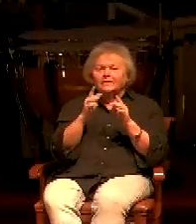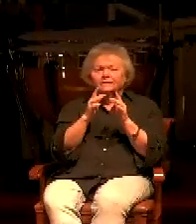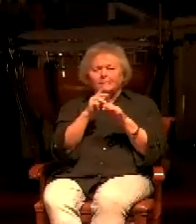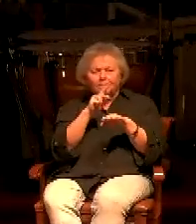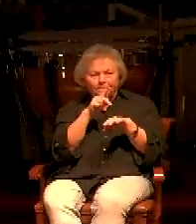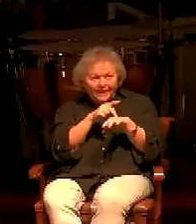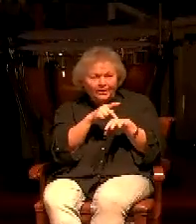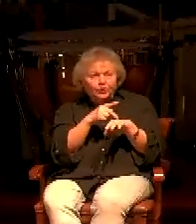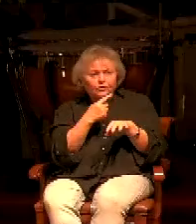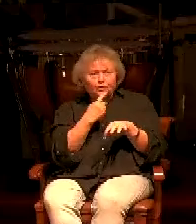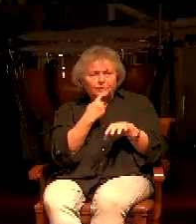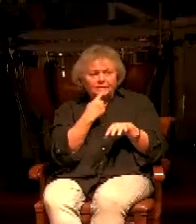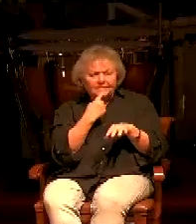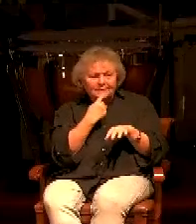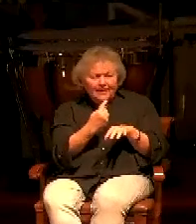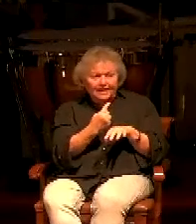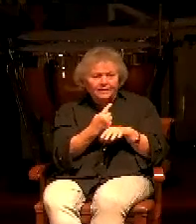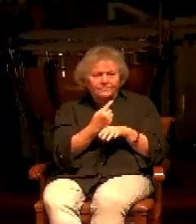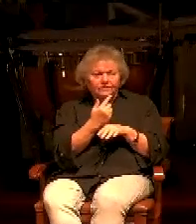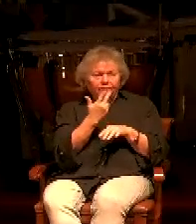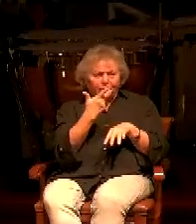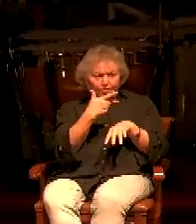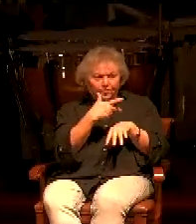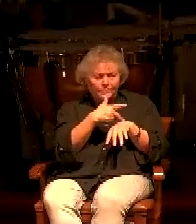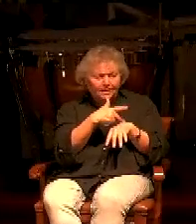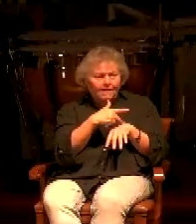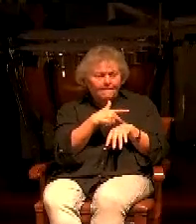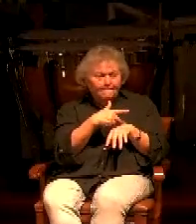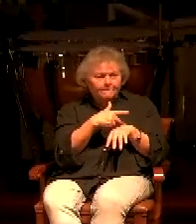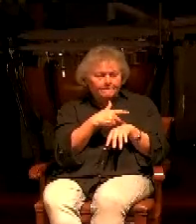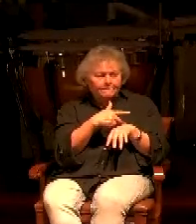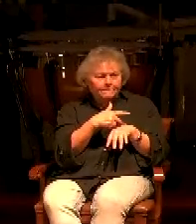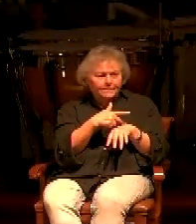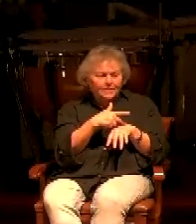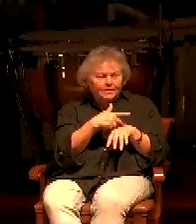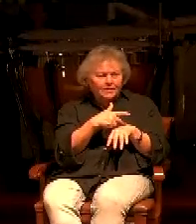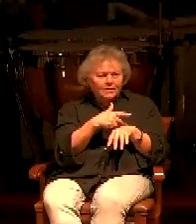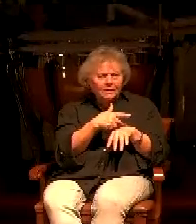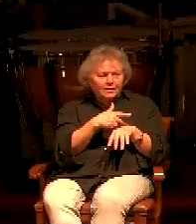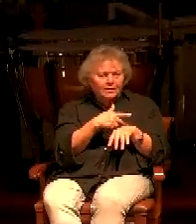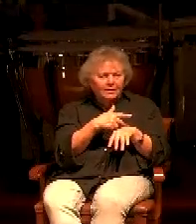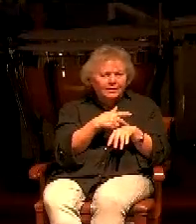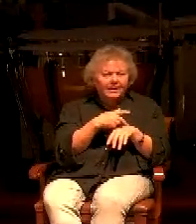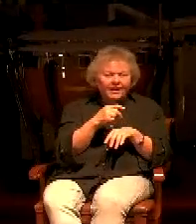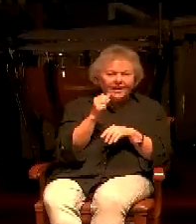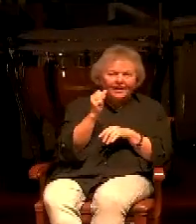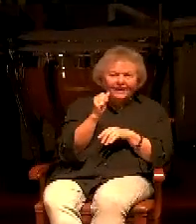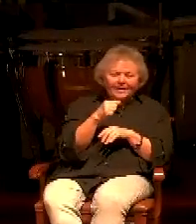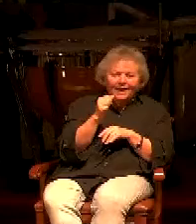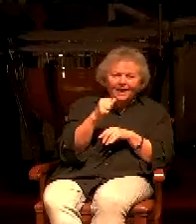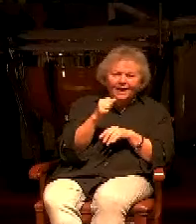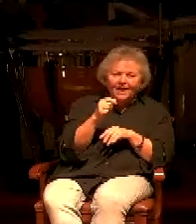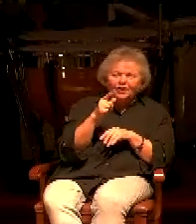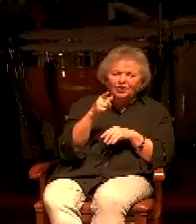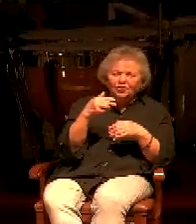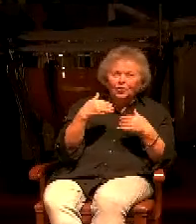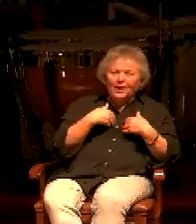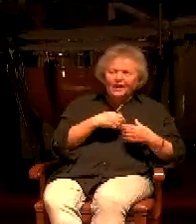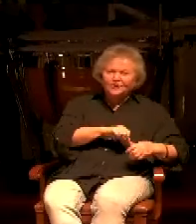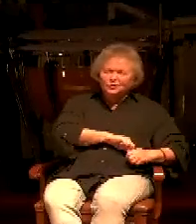what happens now. There's an eyewitness, one of the servants of the high priest, a relative of the man whose ear Peter cut off. "Oh yeah, you remember that sword you were wielding